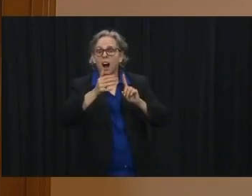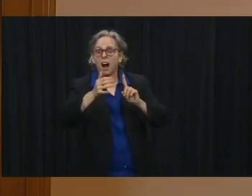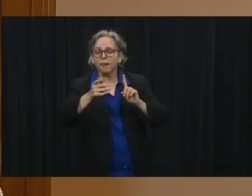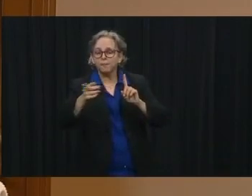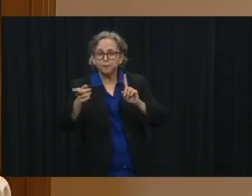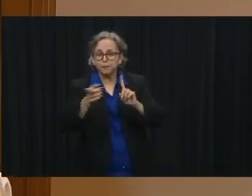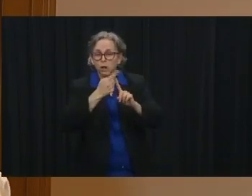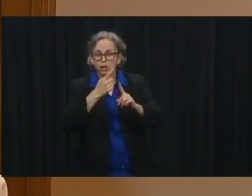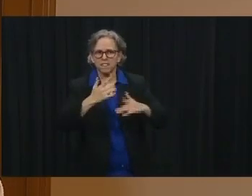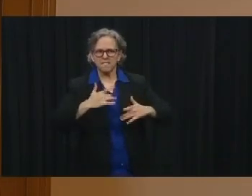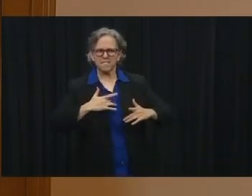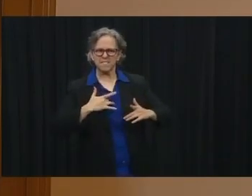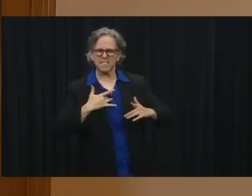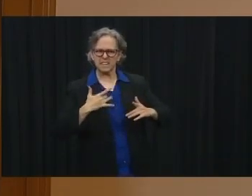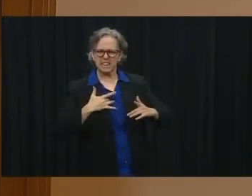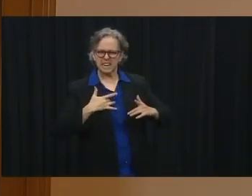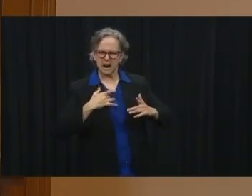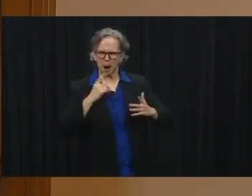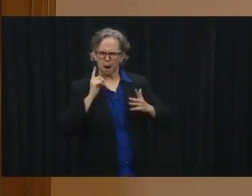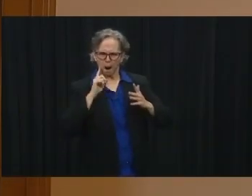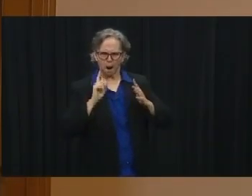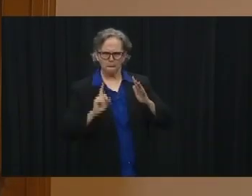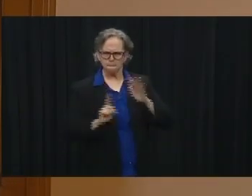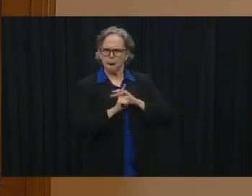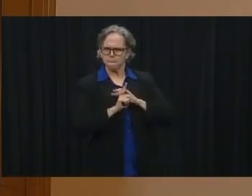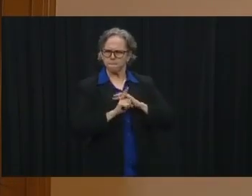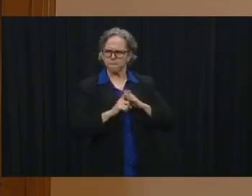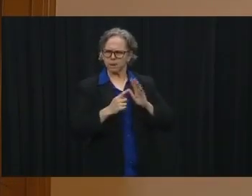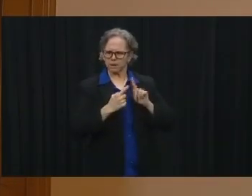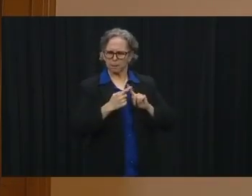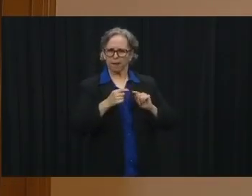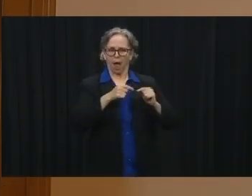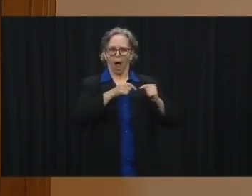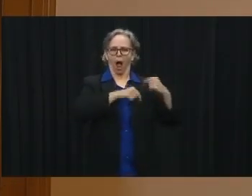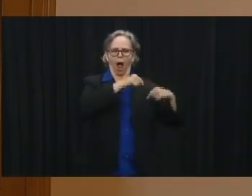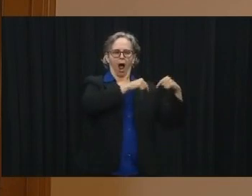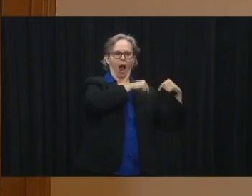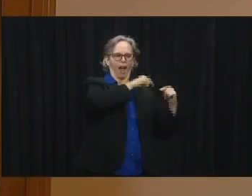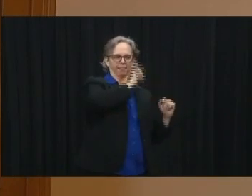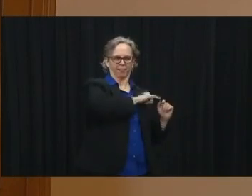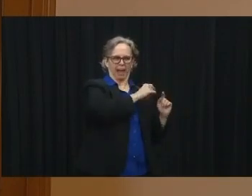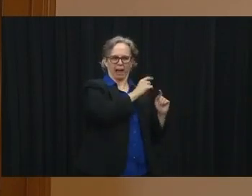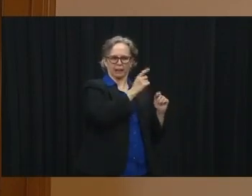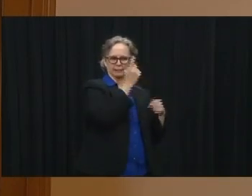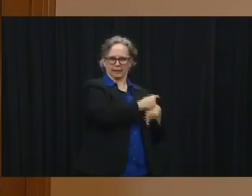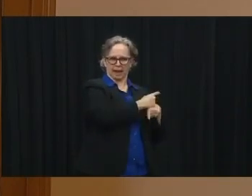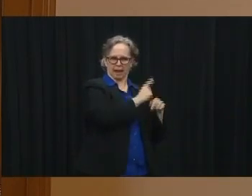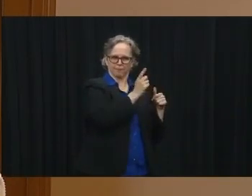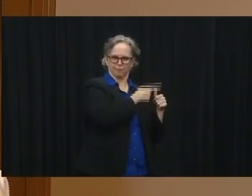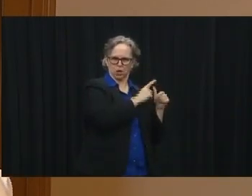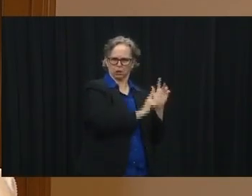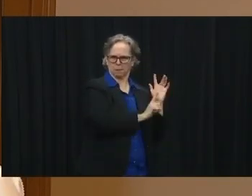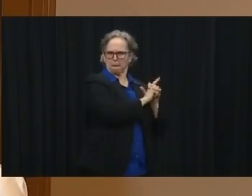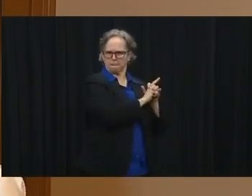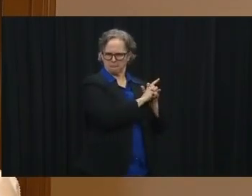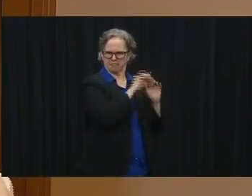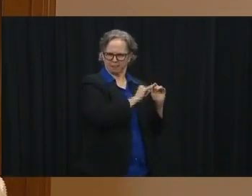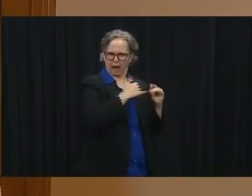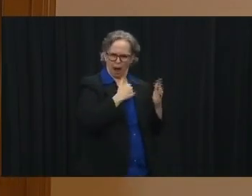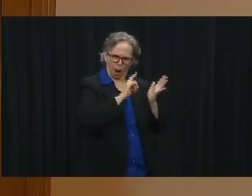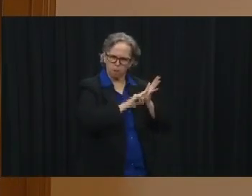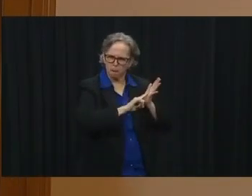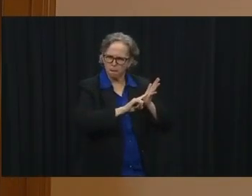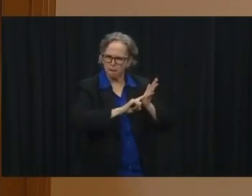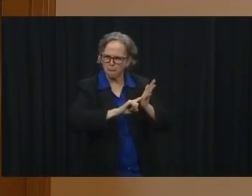first were experiencing the symptoms of coronavirus and COVID-19. So today we are announcing that we